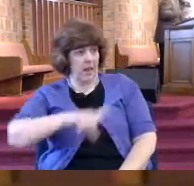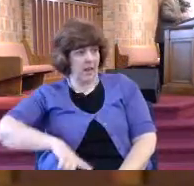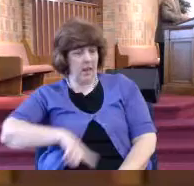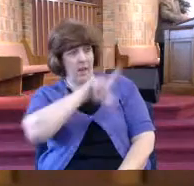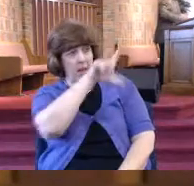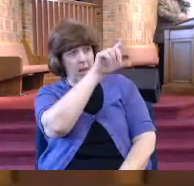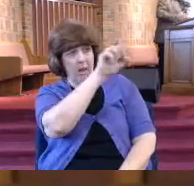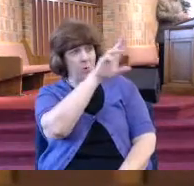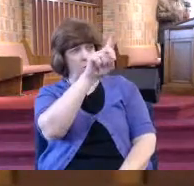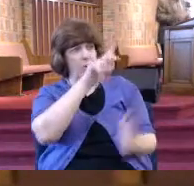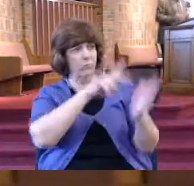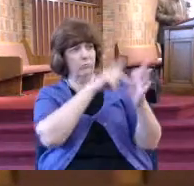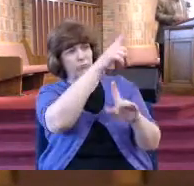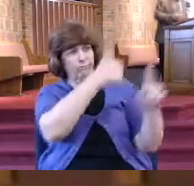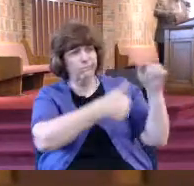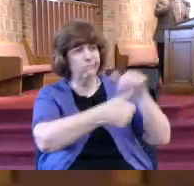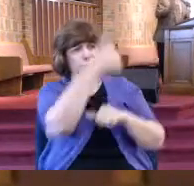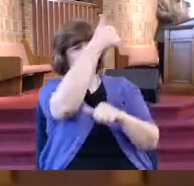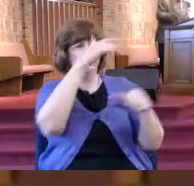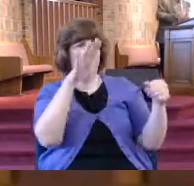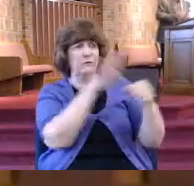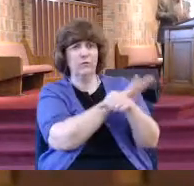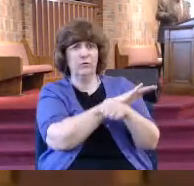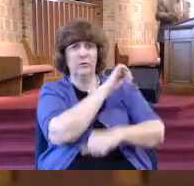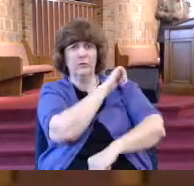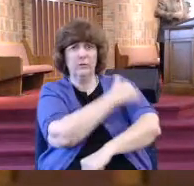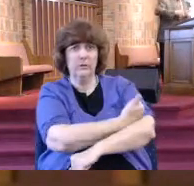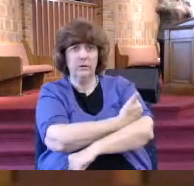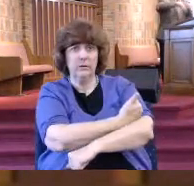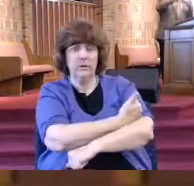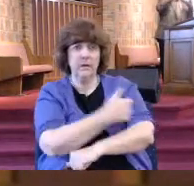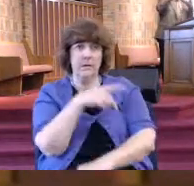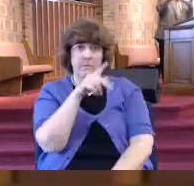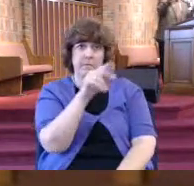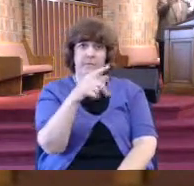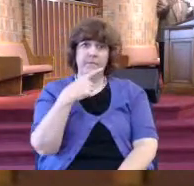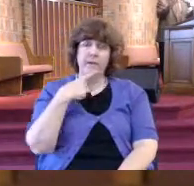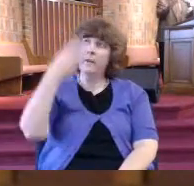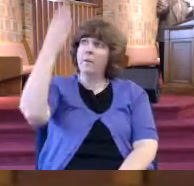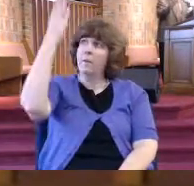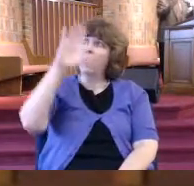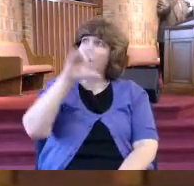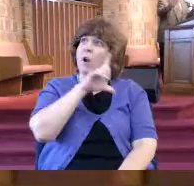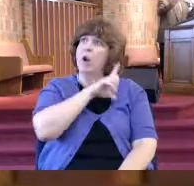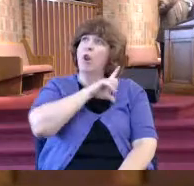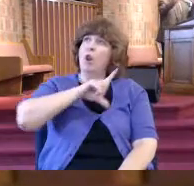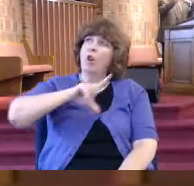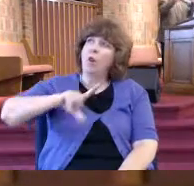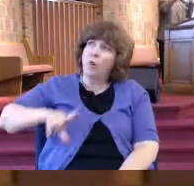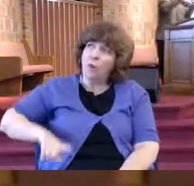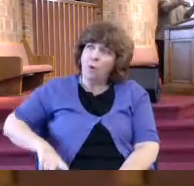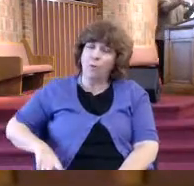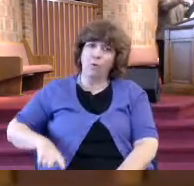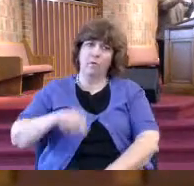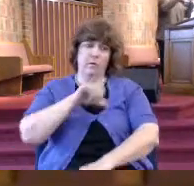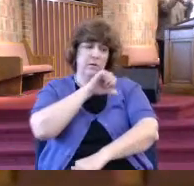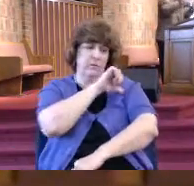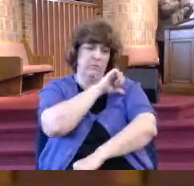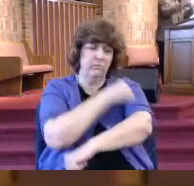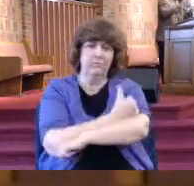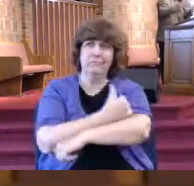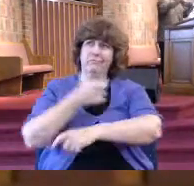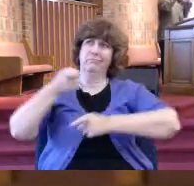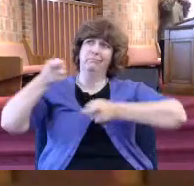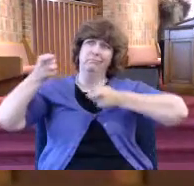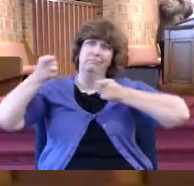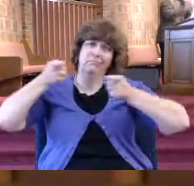authority over it. And Paul says that God is Lord. He is the authority. He is in control of, in